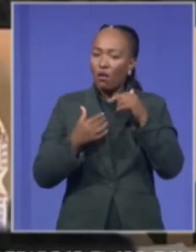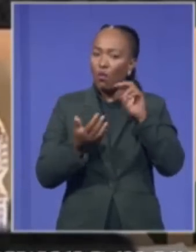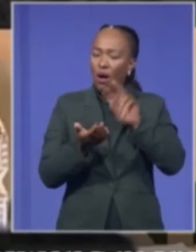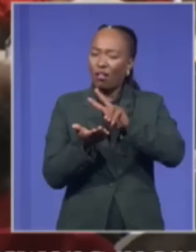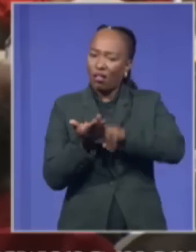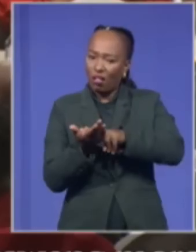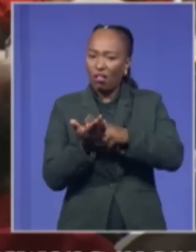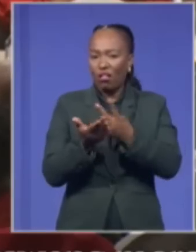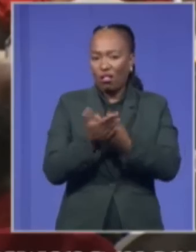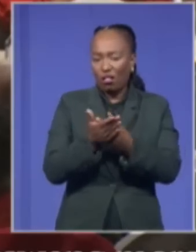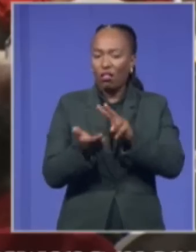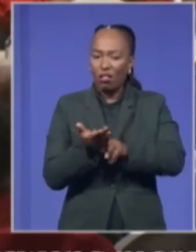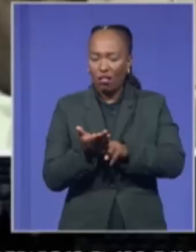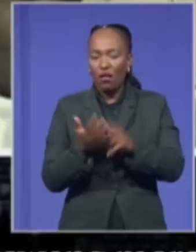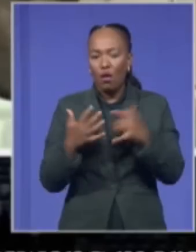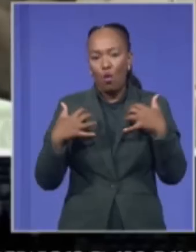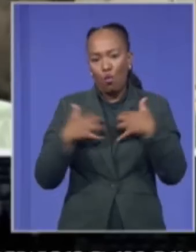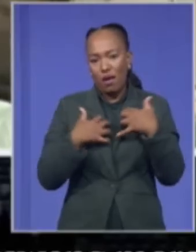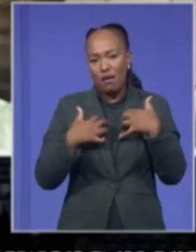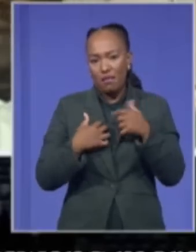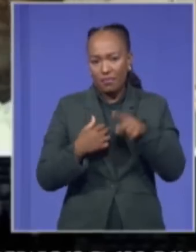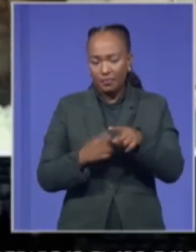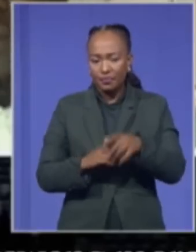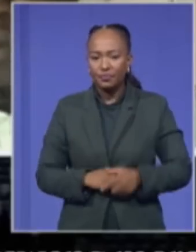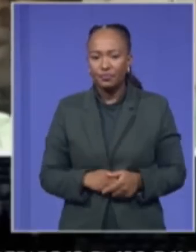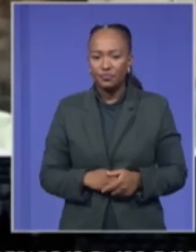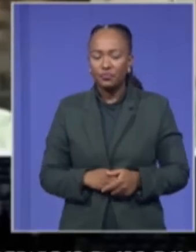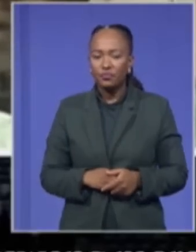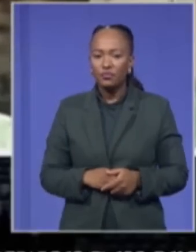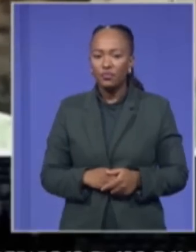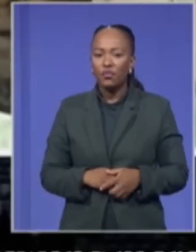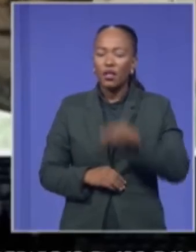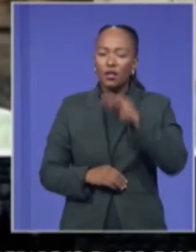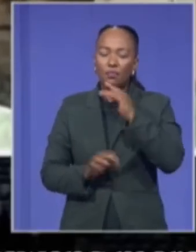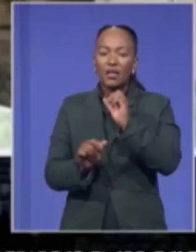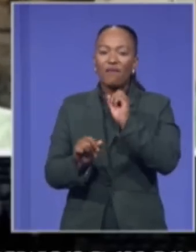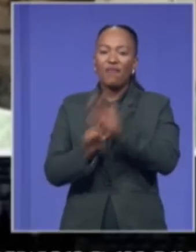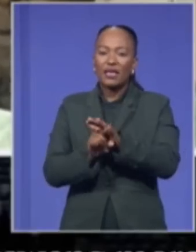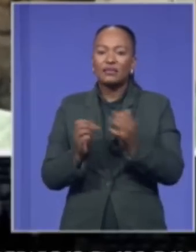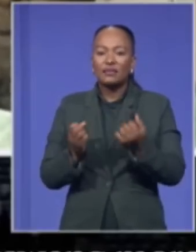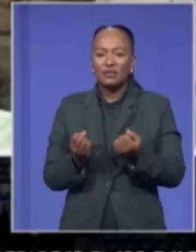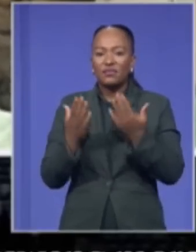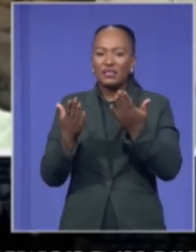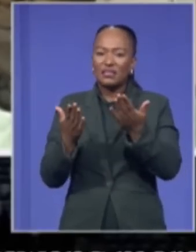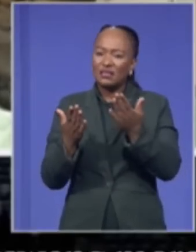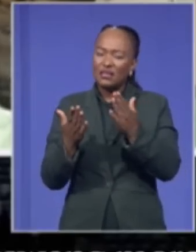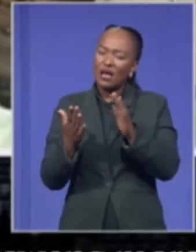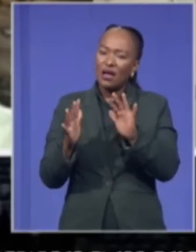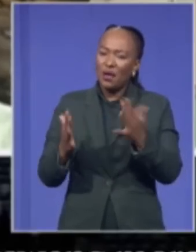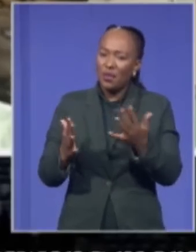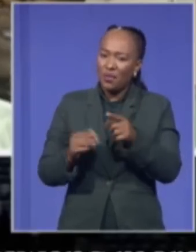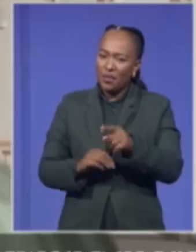diphešamang e be se tlo ama phano ya ditshebeletso jwang se tlo tlisa ditlamorao tse jwang